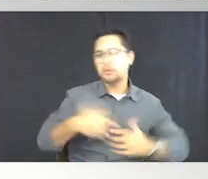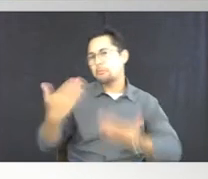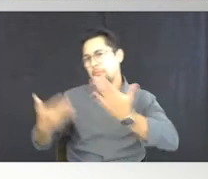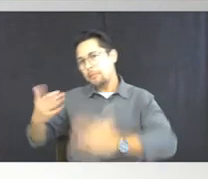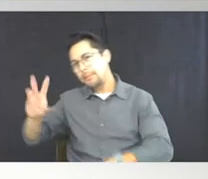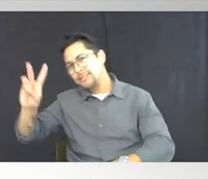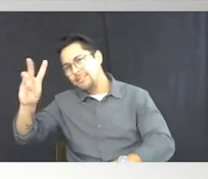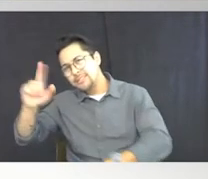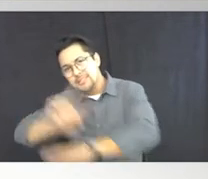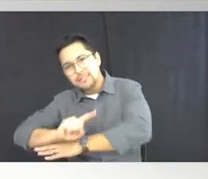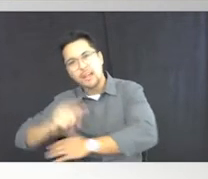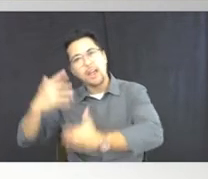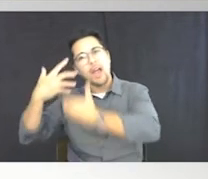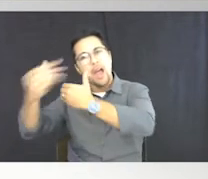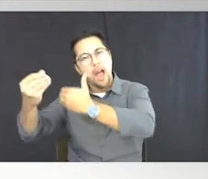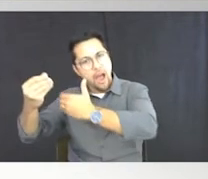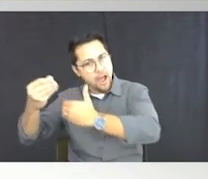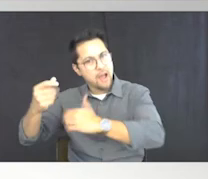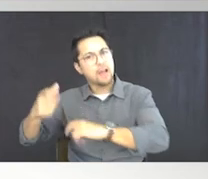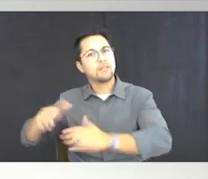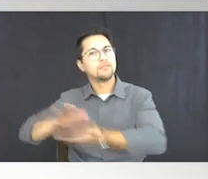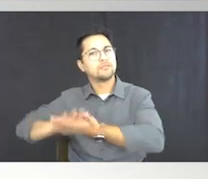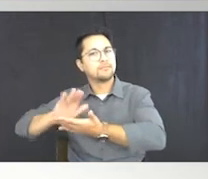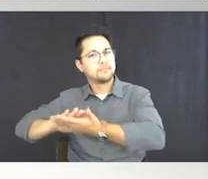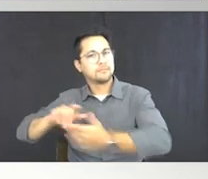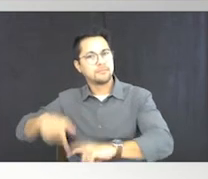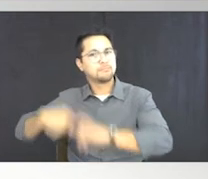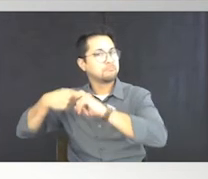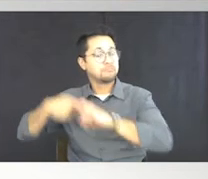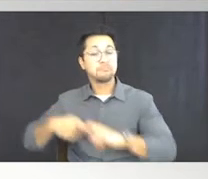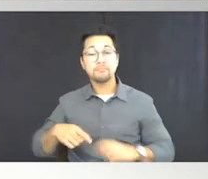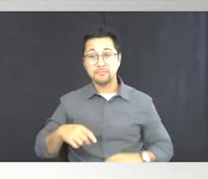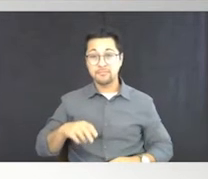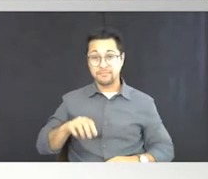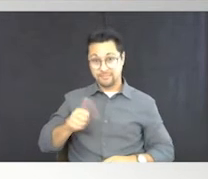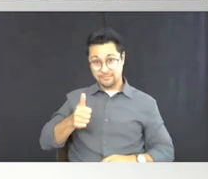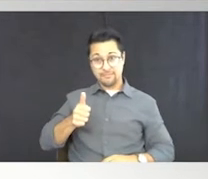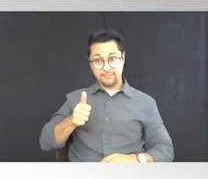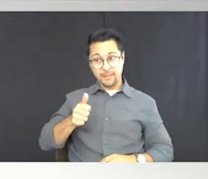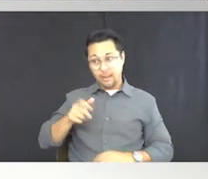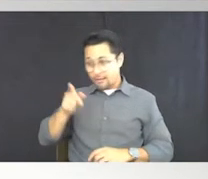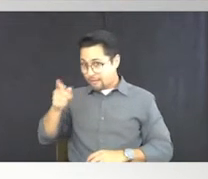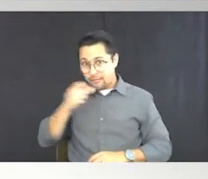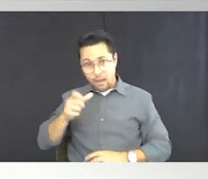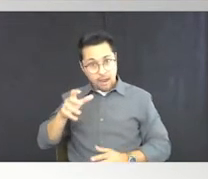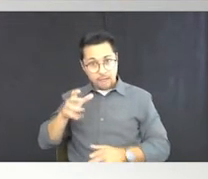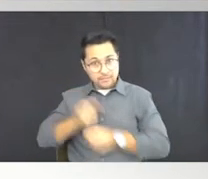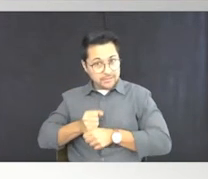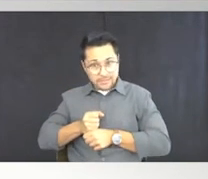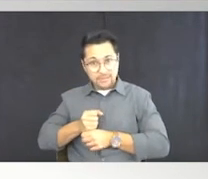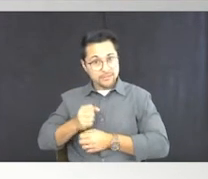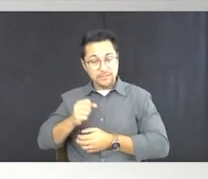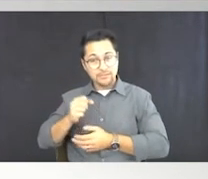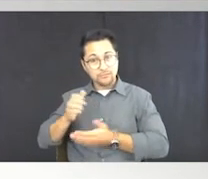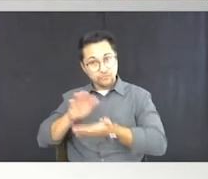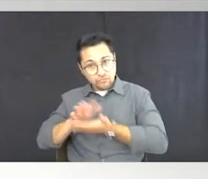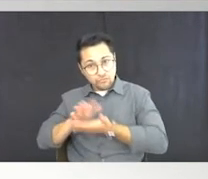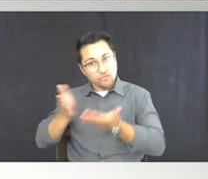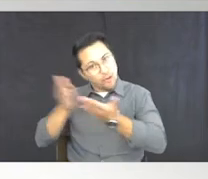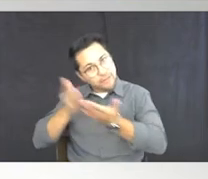of school suspension. And they're not receiving their services, it is considered a change of placement.